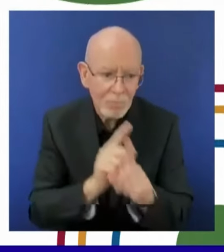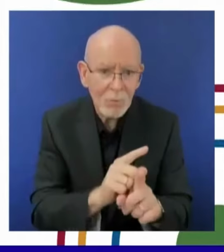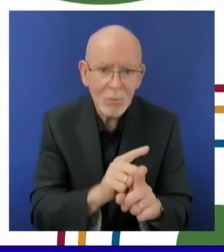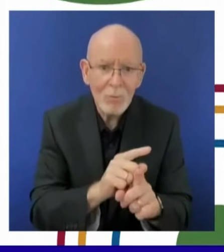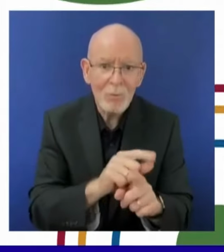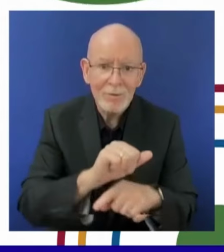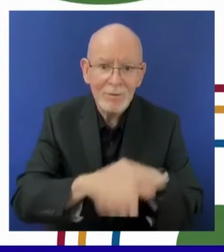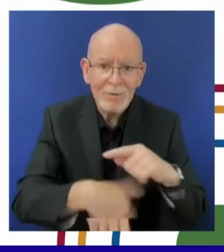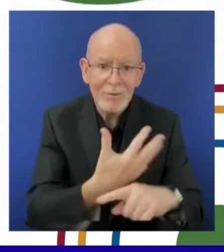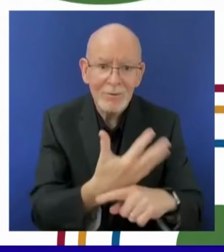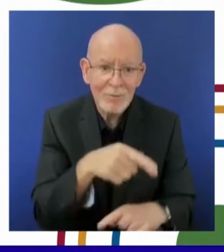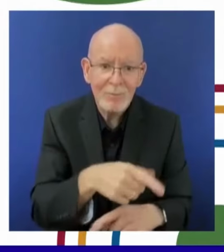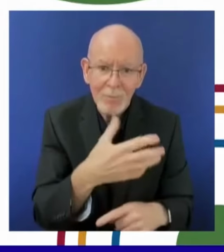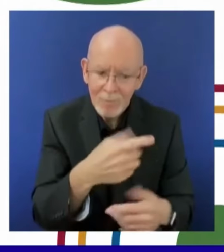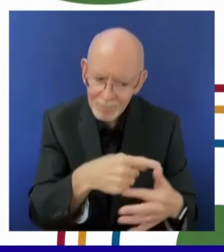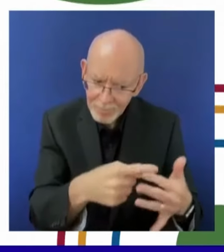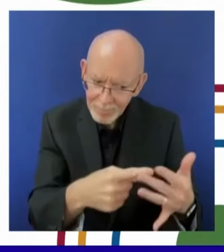of